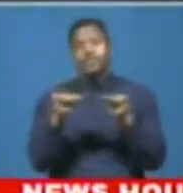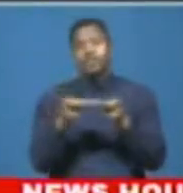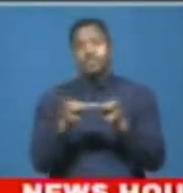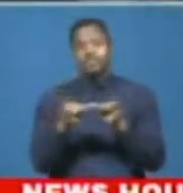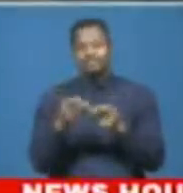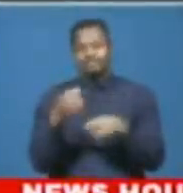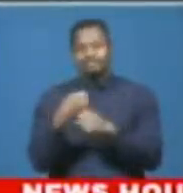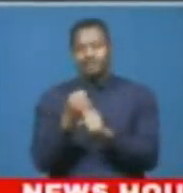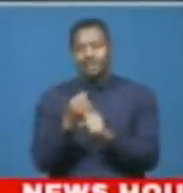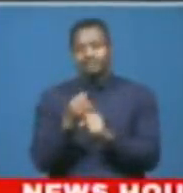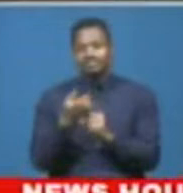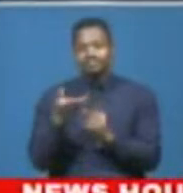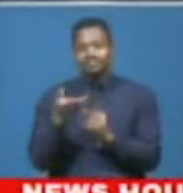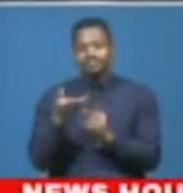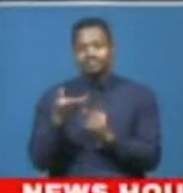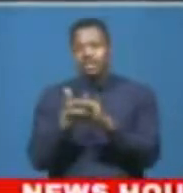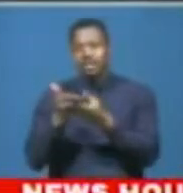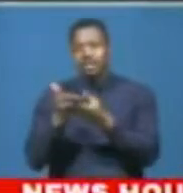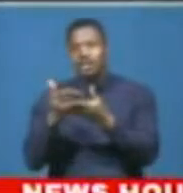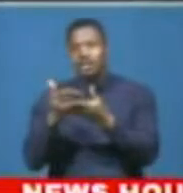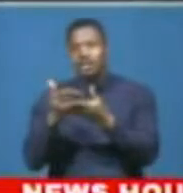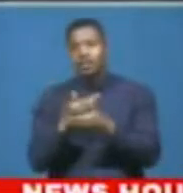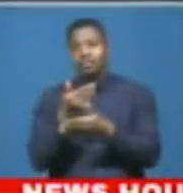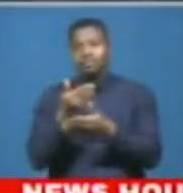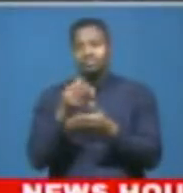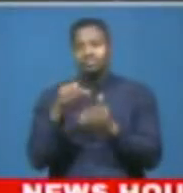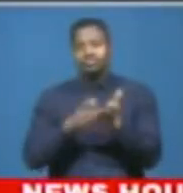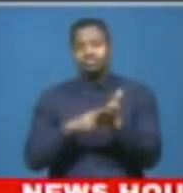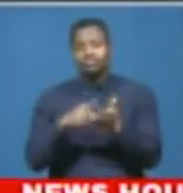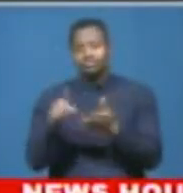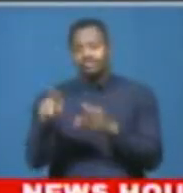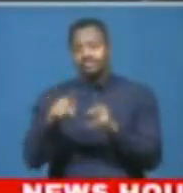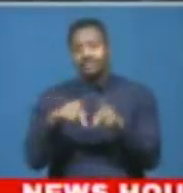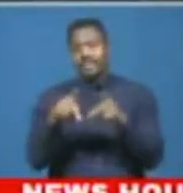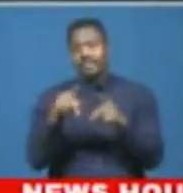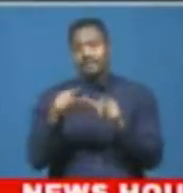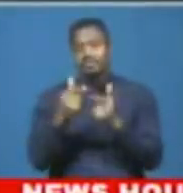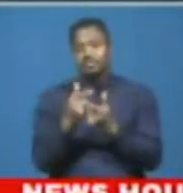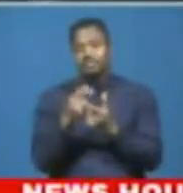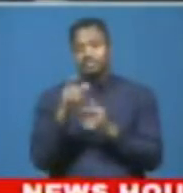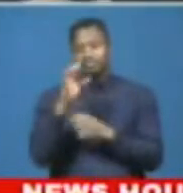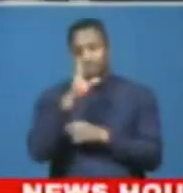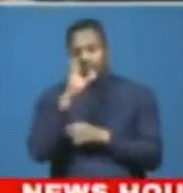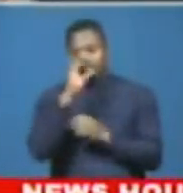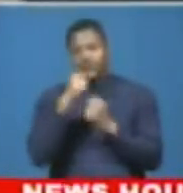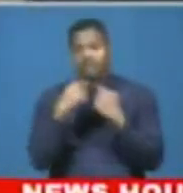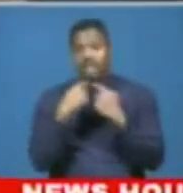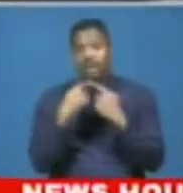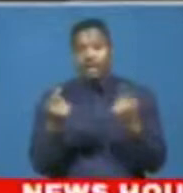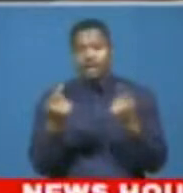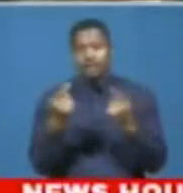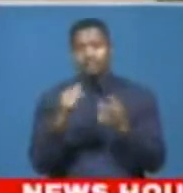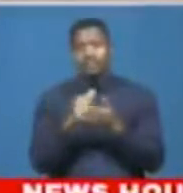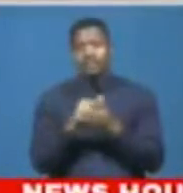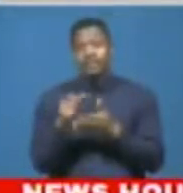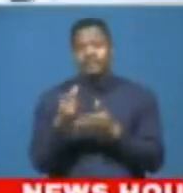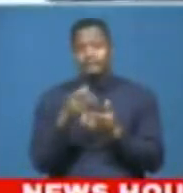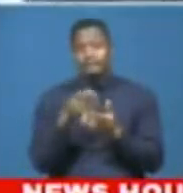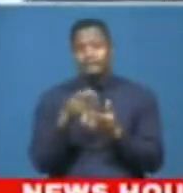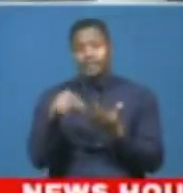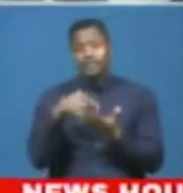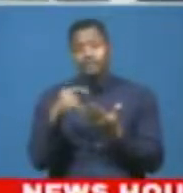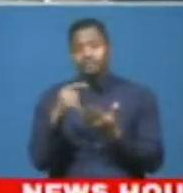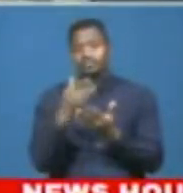new voters' register. The party is, among other things, seeking a declaration that upon a true and